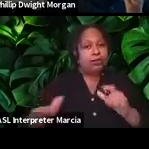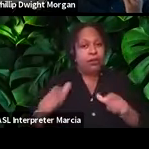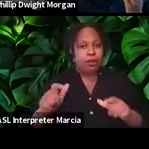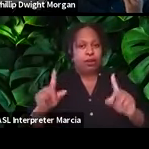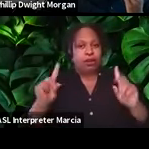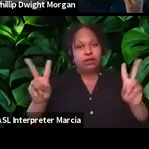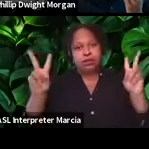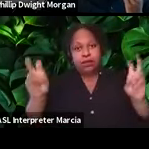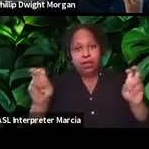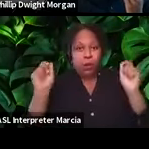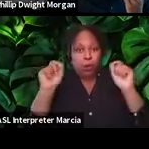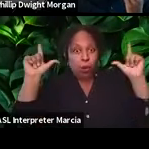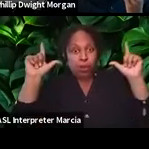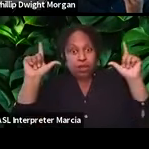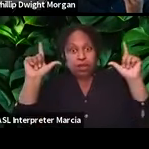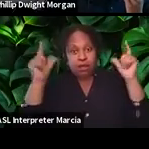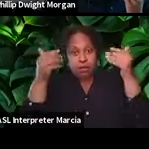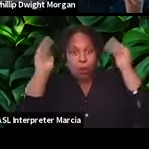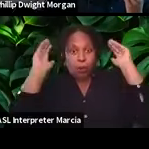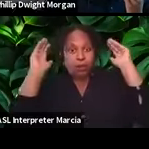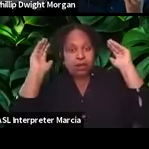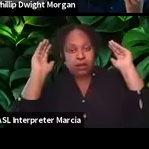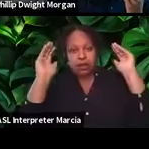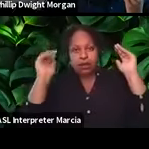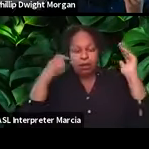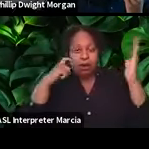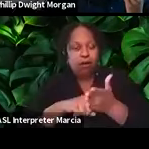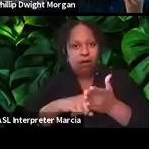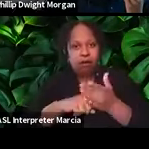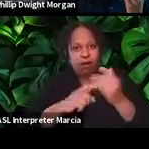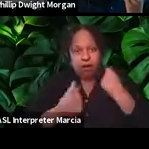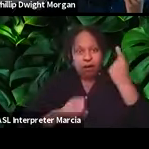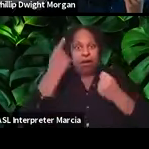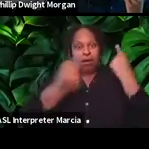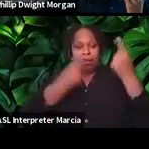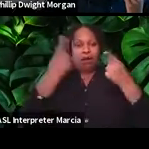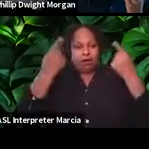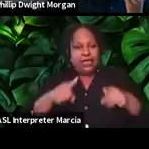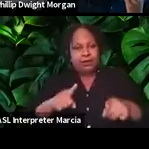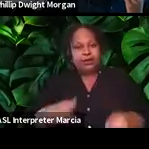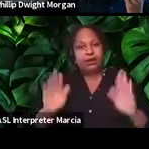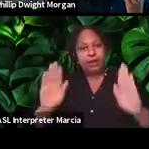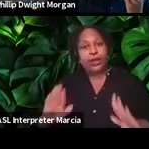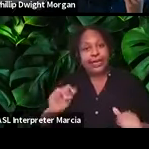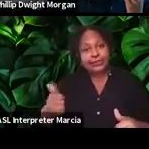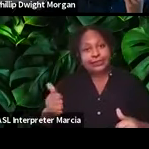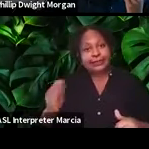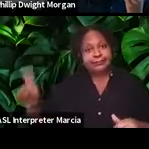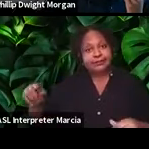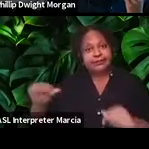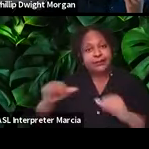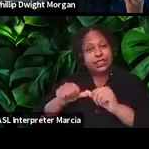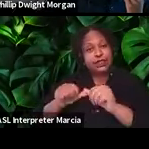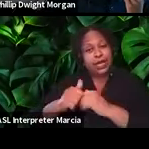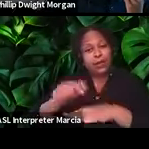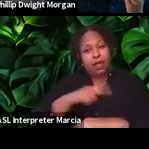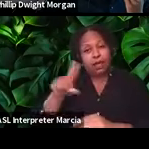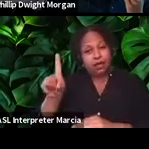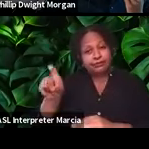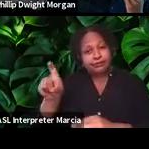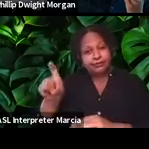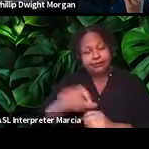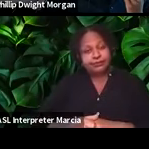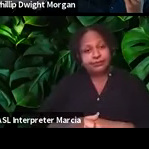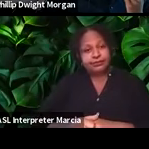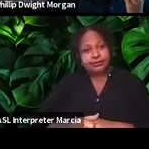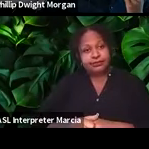woke or quote unquote realizing what is happening, that's great. How long is that going to last? Because I